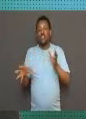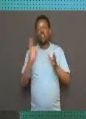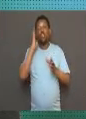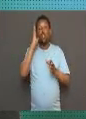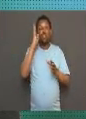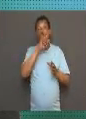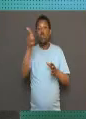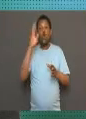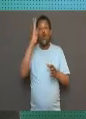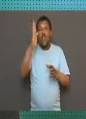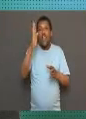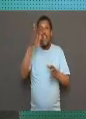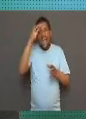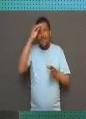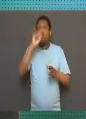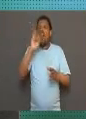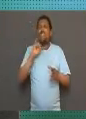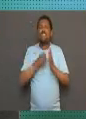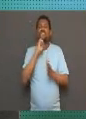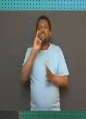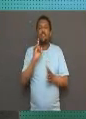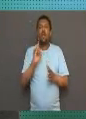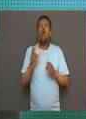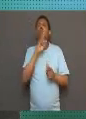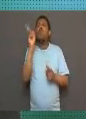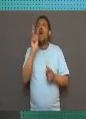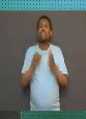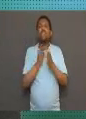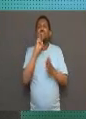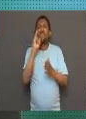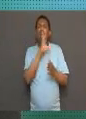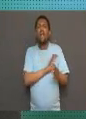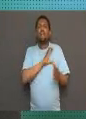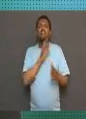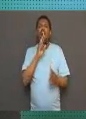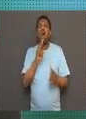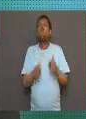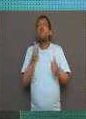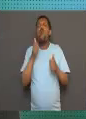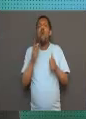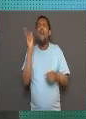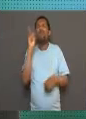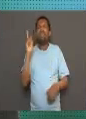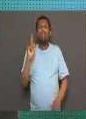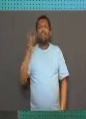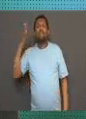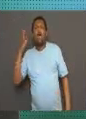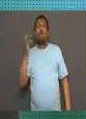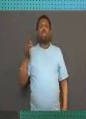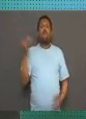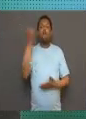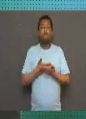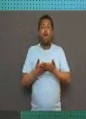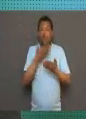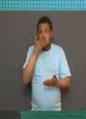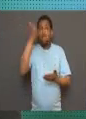projection. You will learn what it is, what its characteristics are, and what